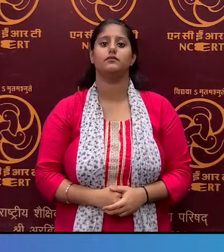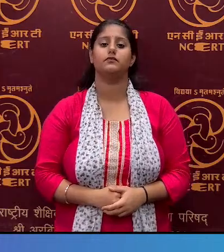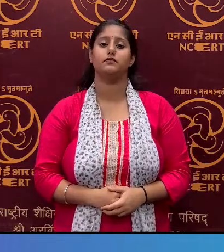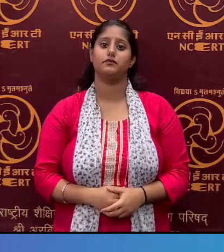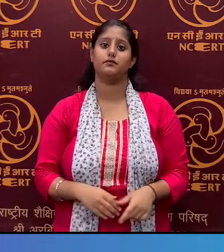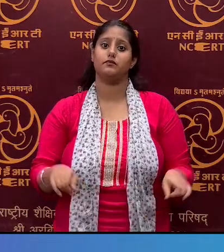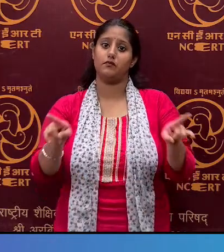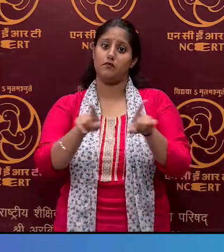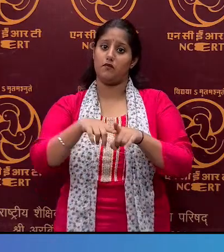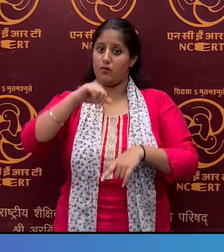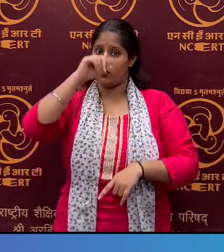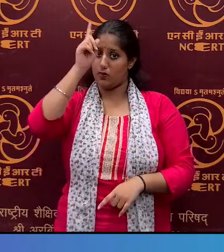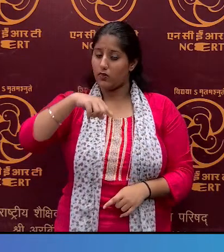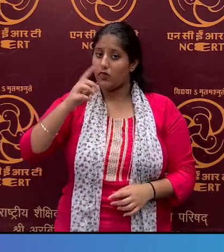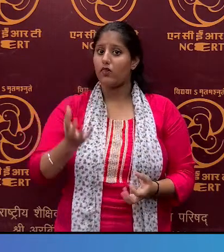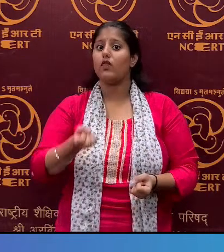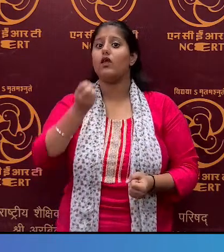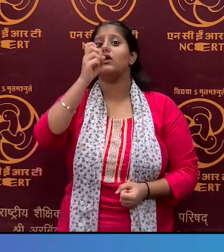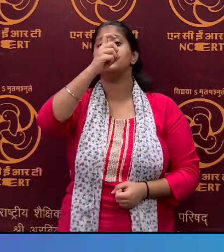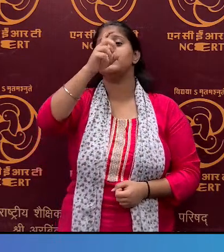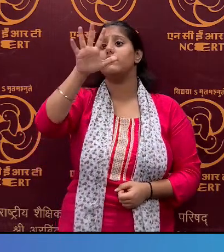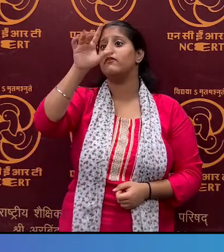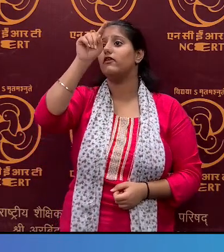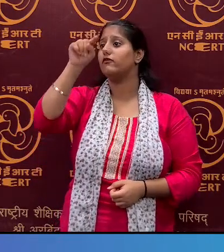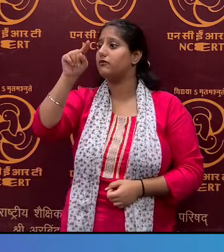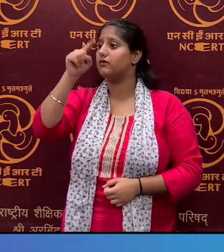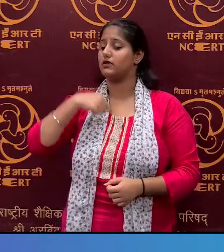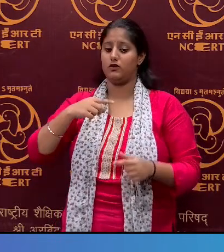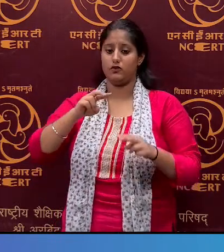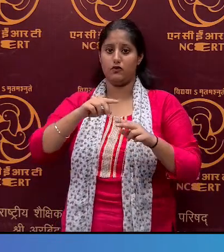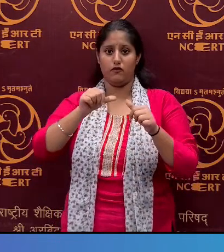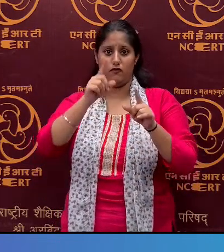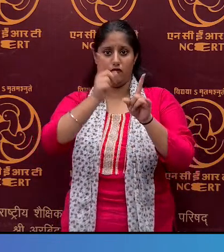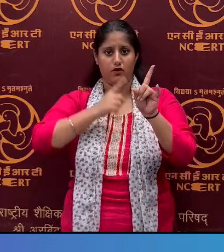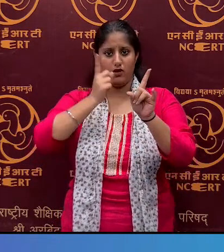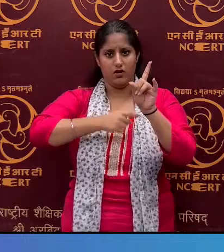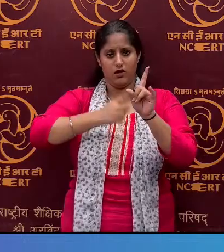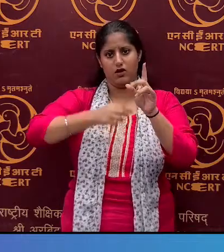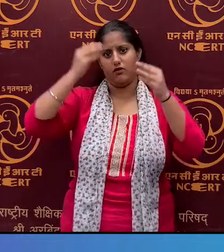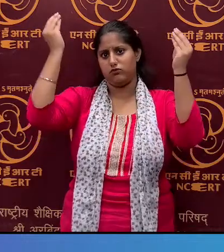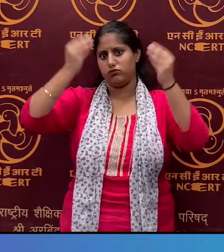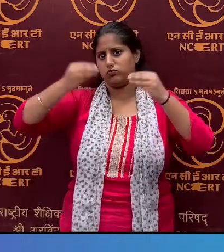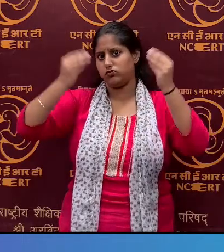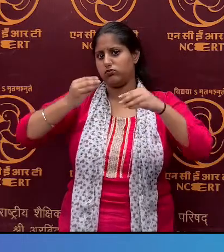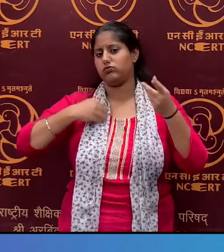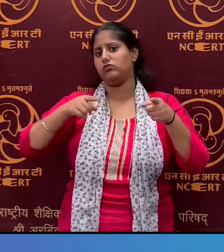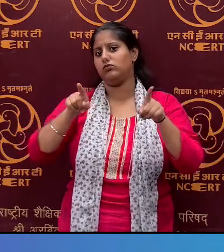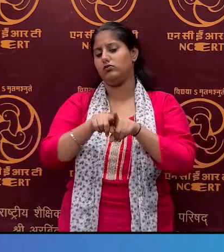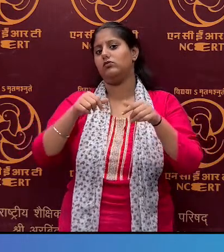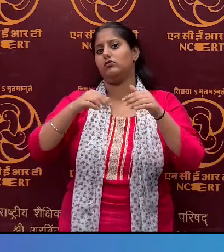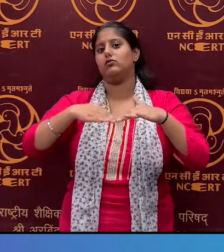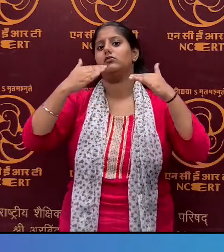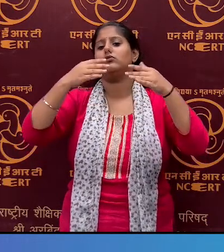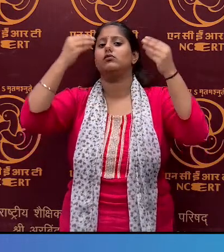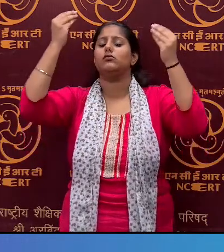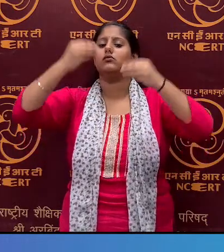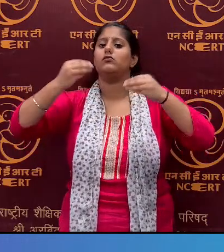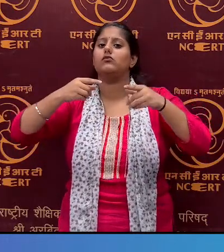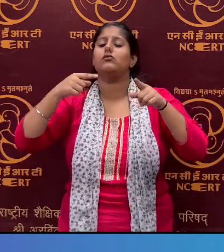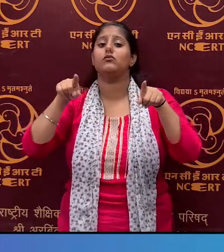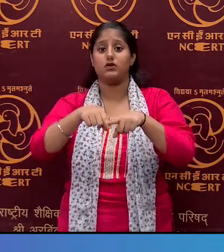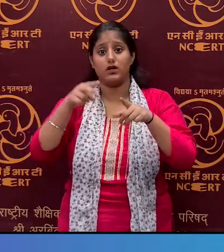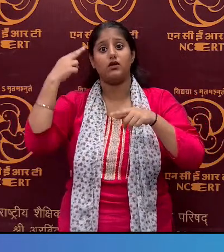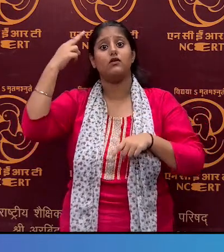India receives 75% of its annual average rainfall due to advancing monsoon, and that is the